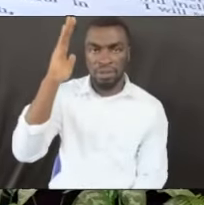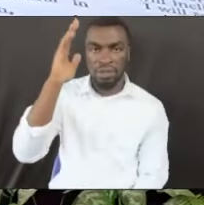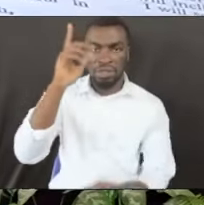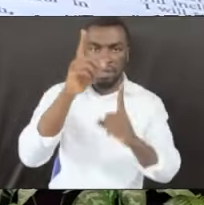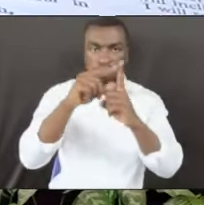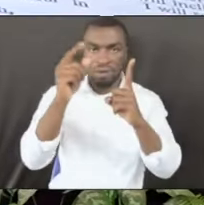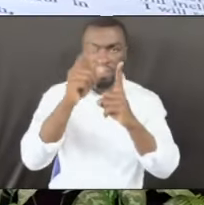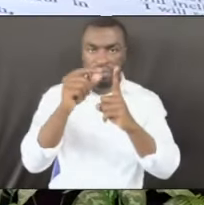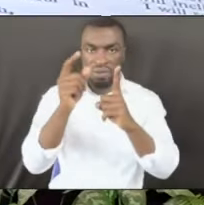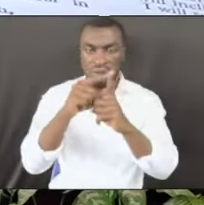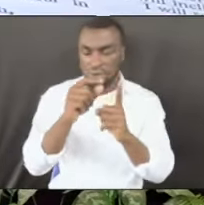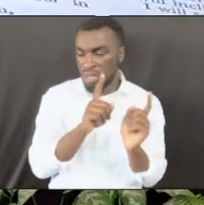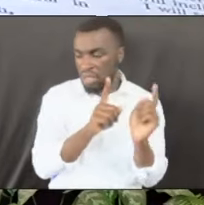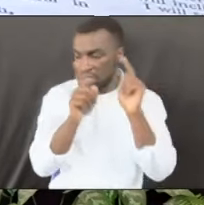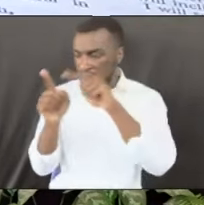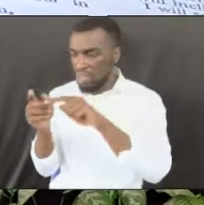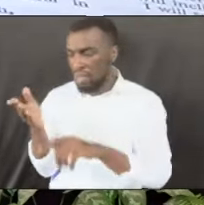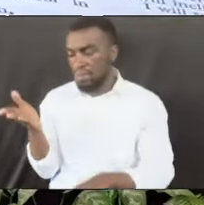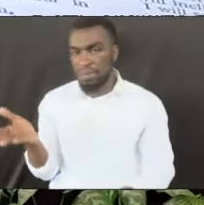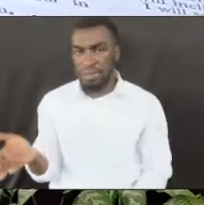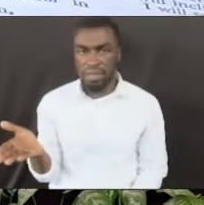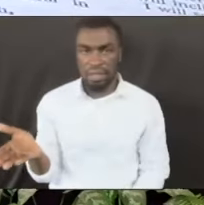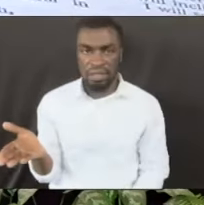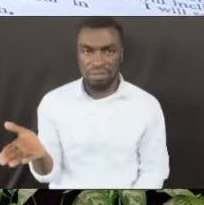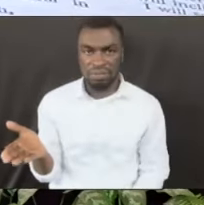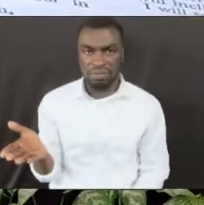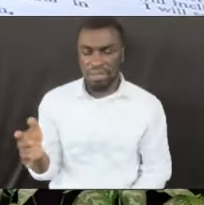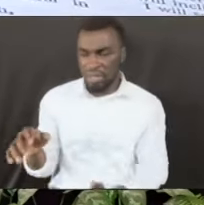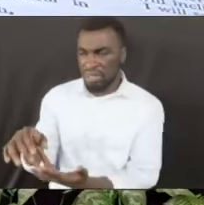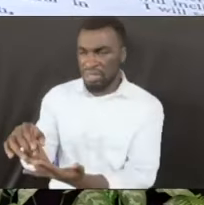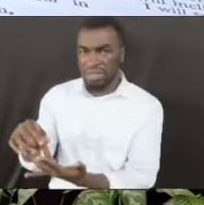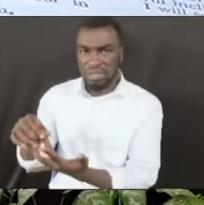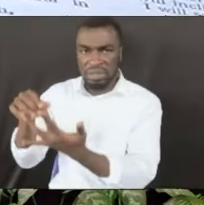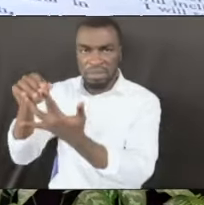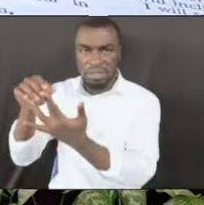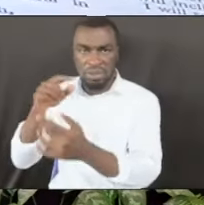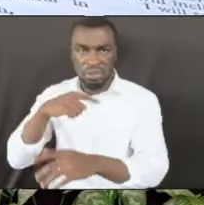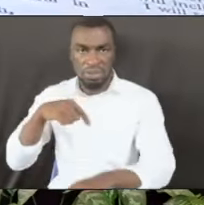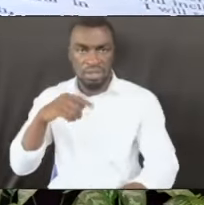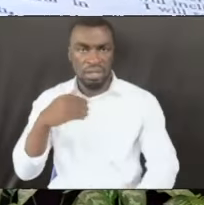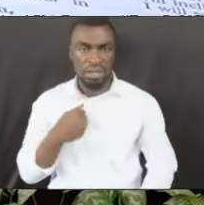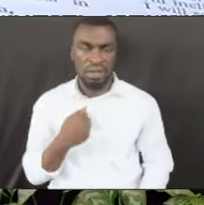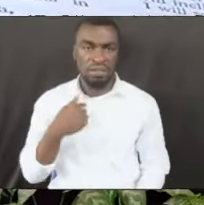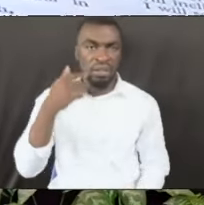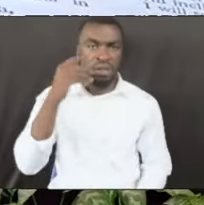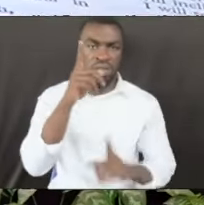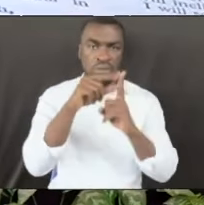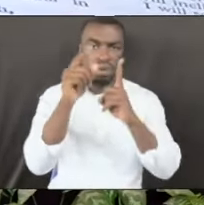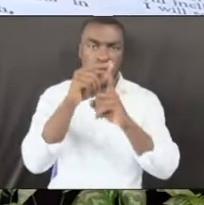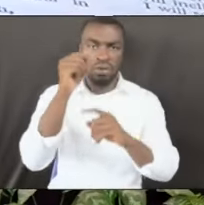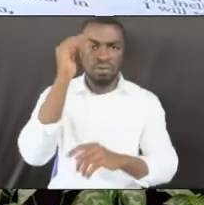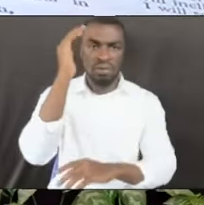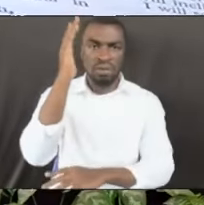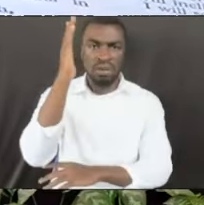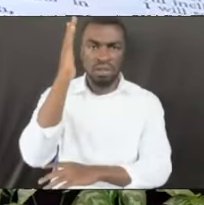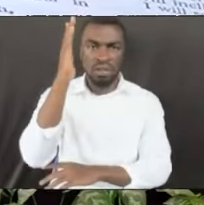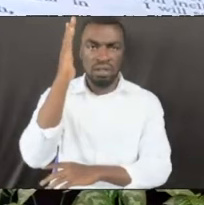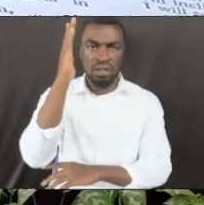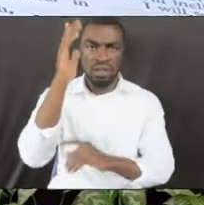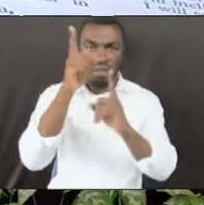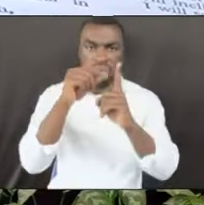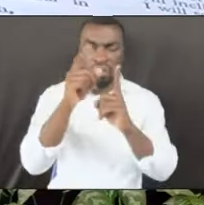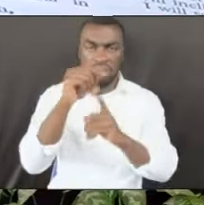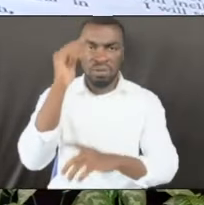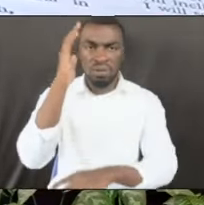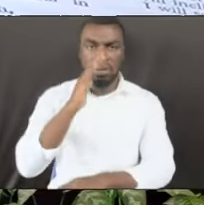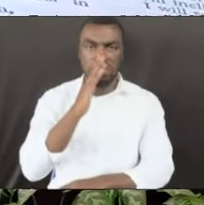came to Nineveh. What a privilege that we have the word of God. In the word of God is God